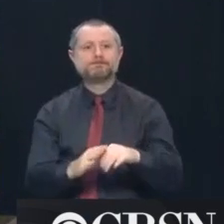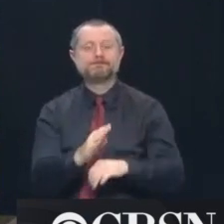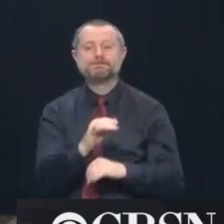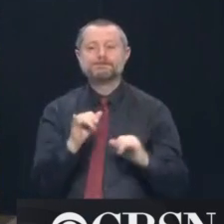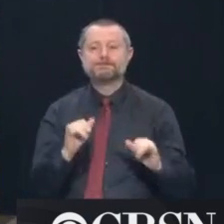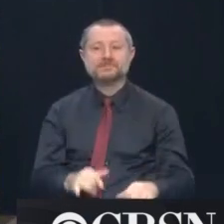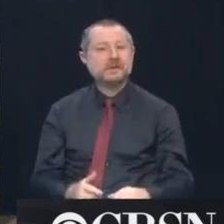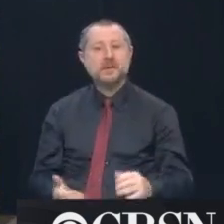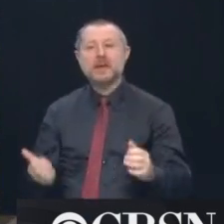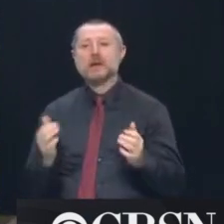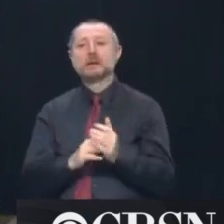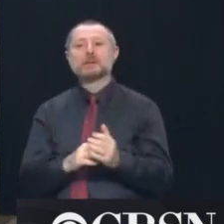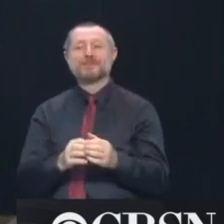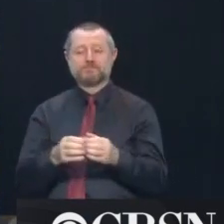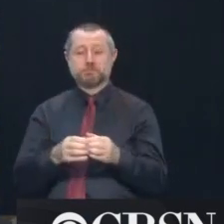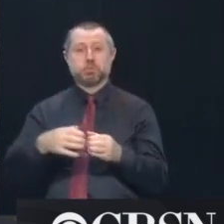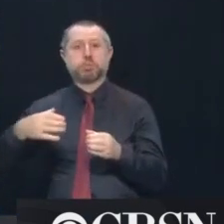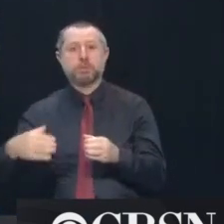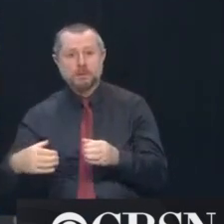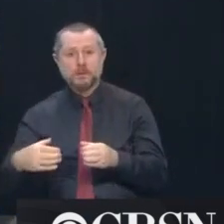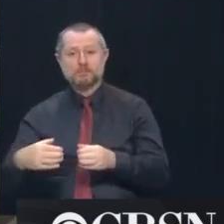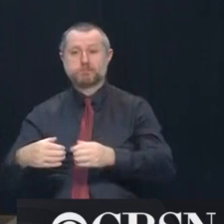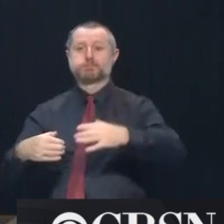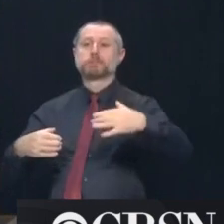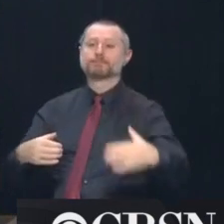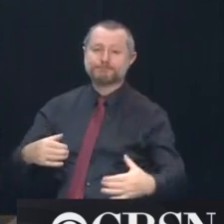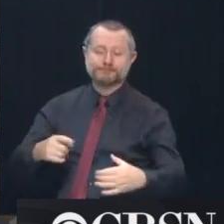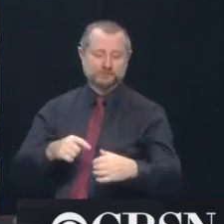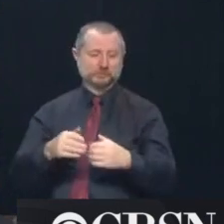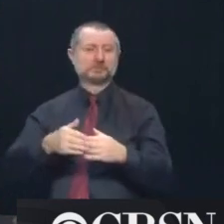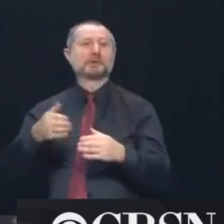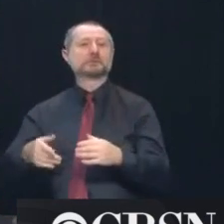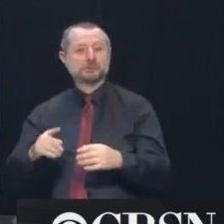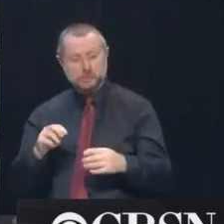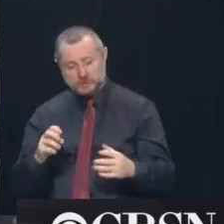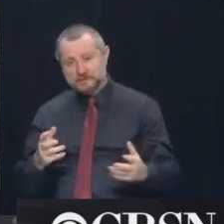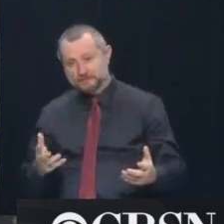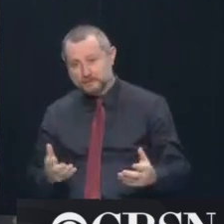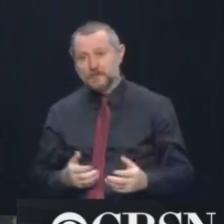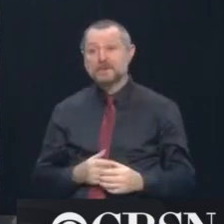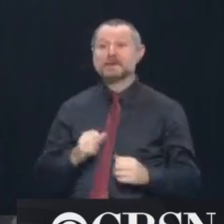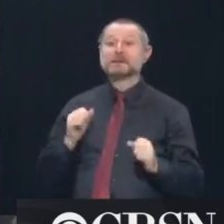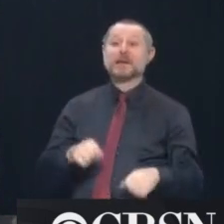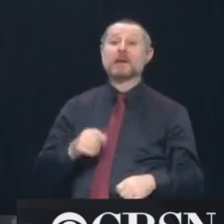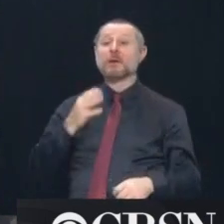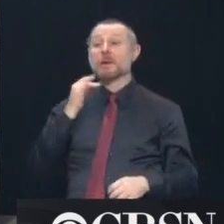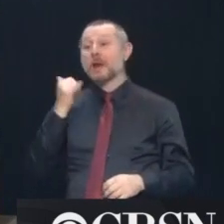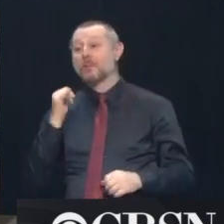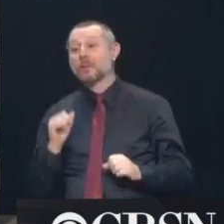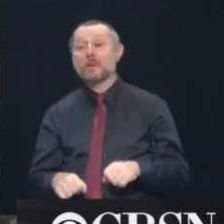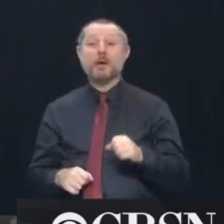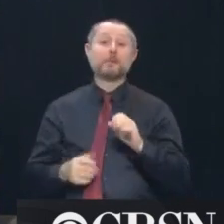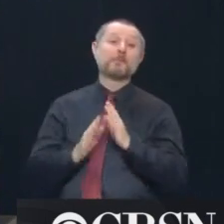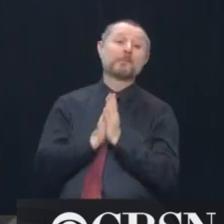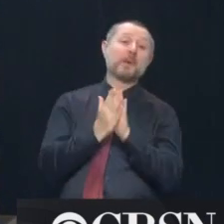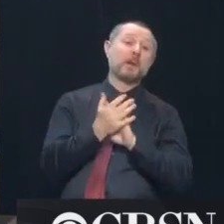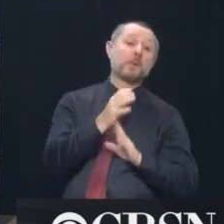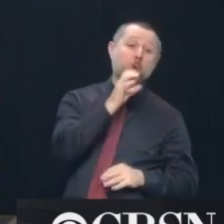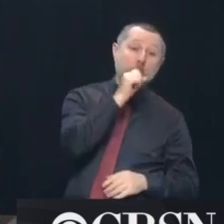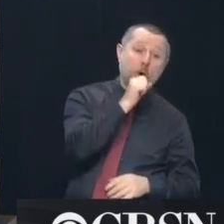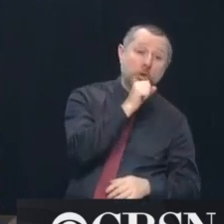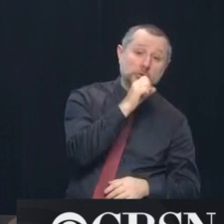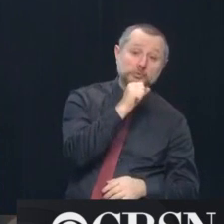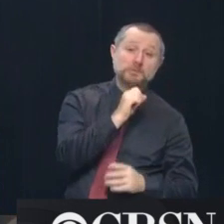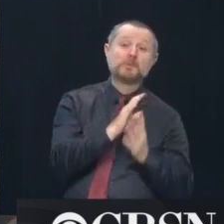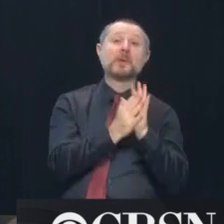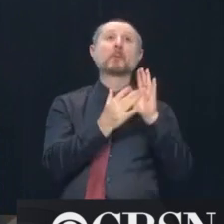it increases in severity, and it can go from yellow to orange to red. We